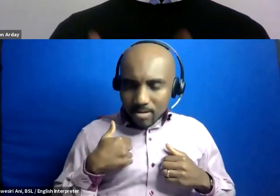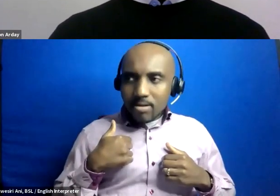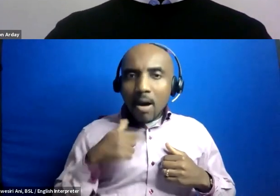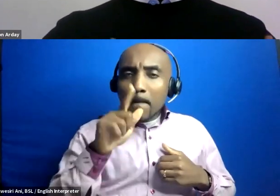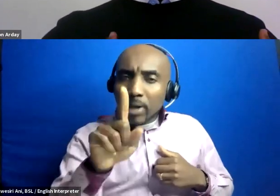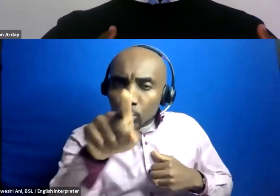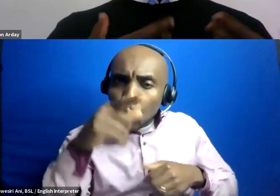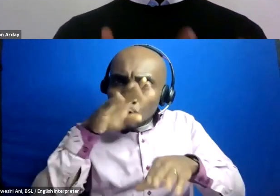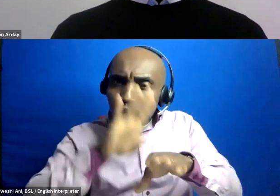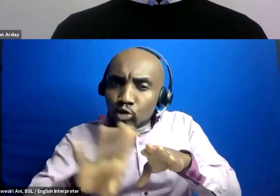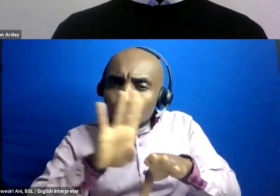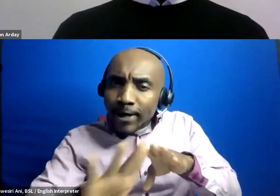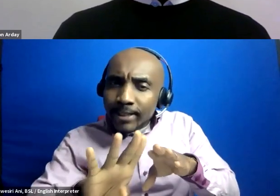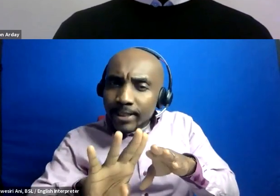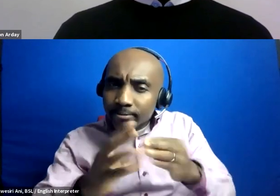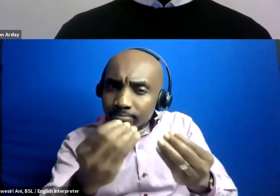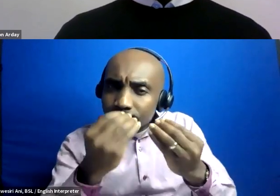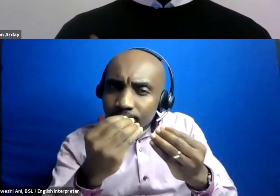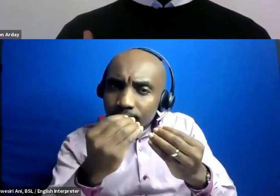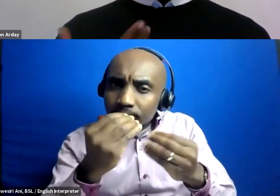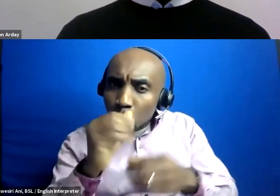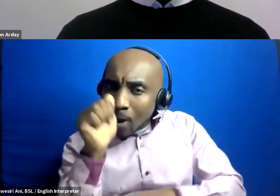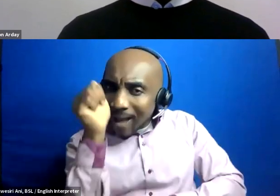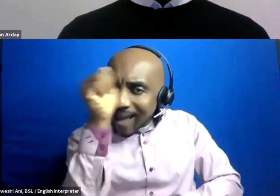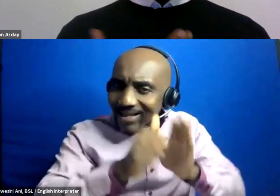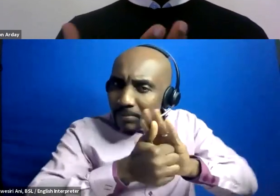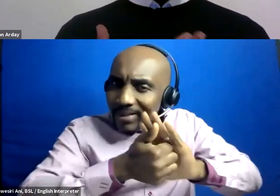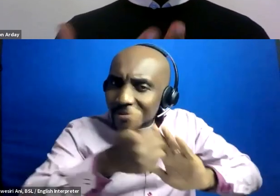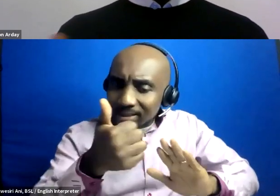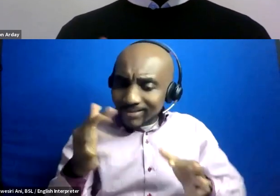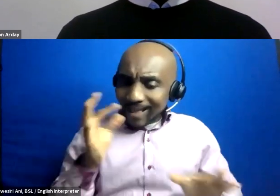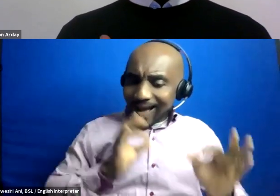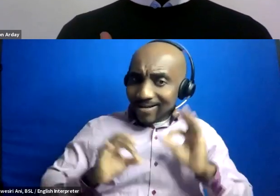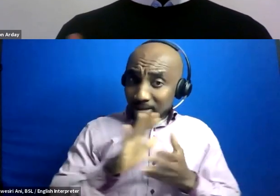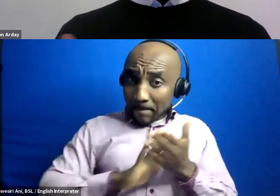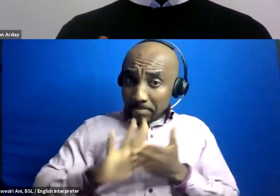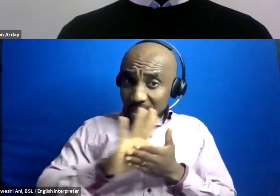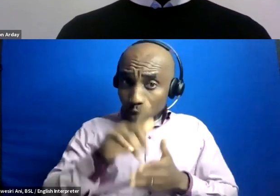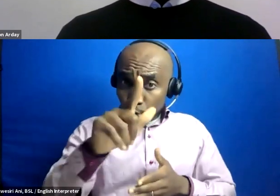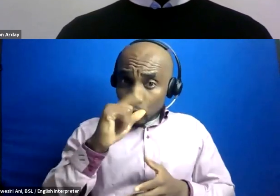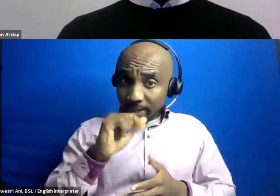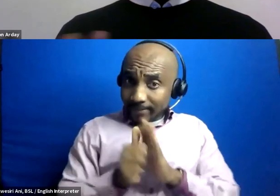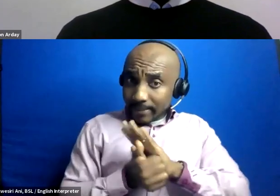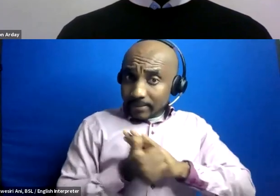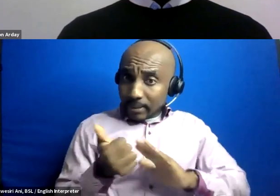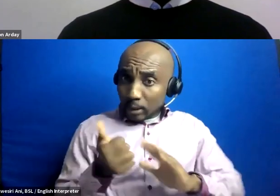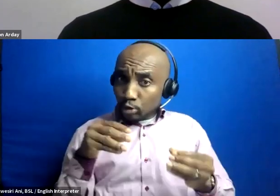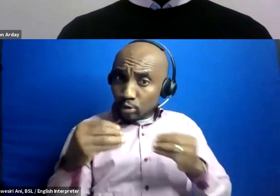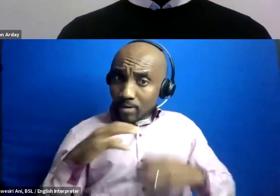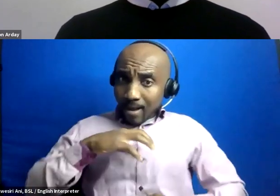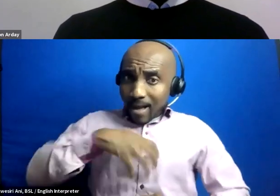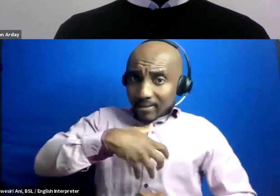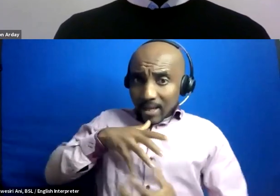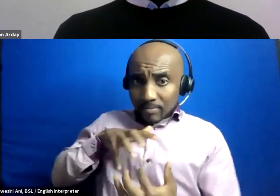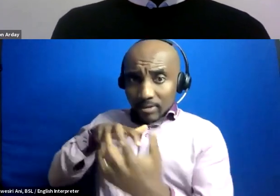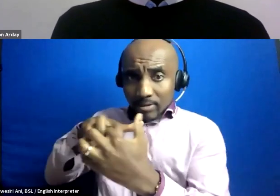your expertise, who you are as an actor, that enabled you to kind of connect with people on that level and connect in a way